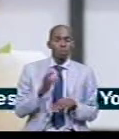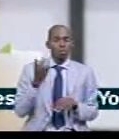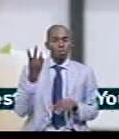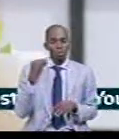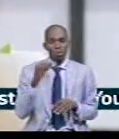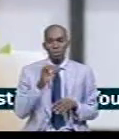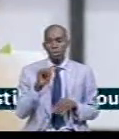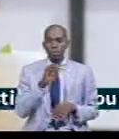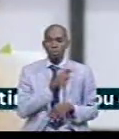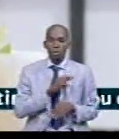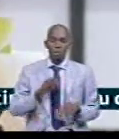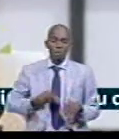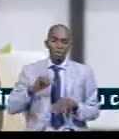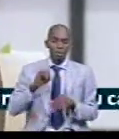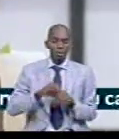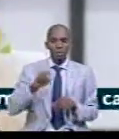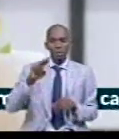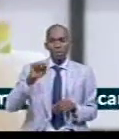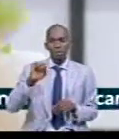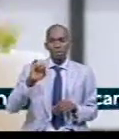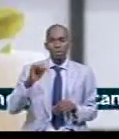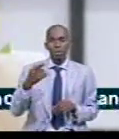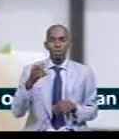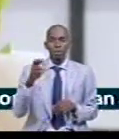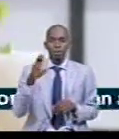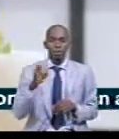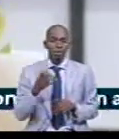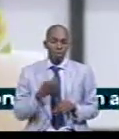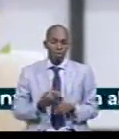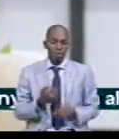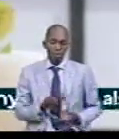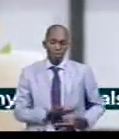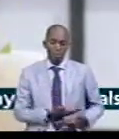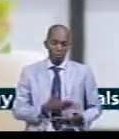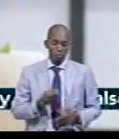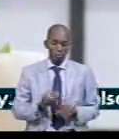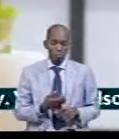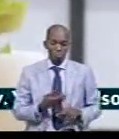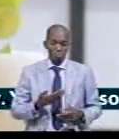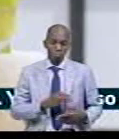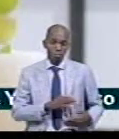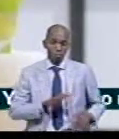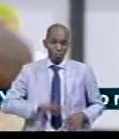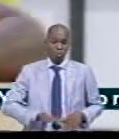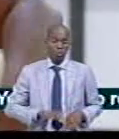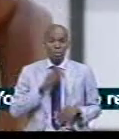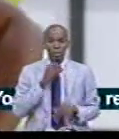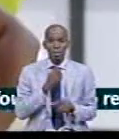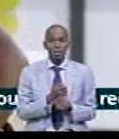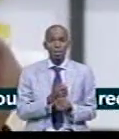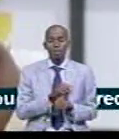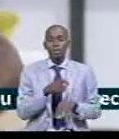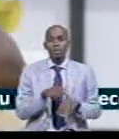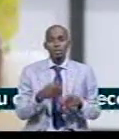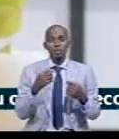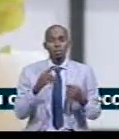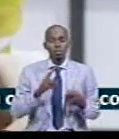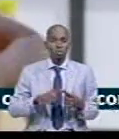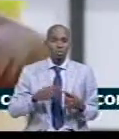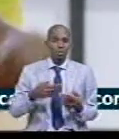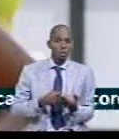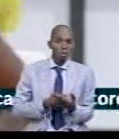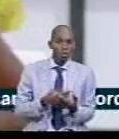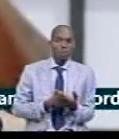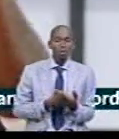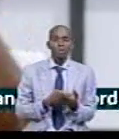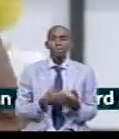when I was in, right from my child of my womb. So when I came back to Ghana, anytime I roll my phone, interviewing